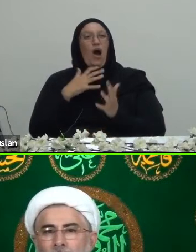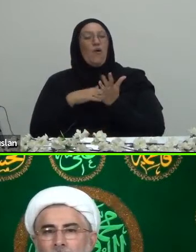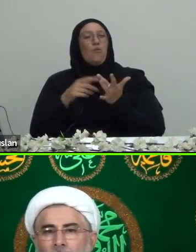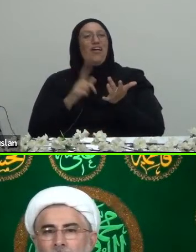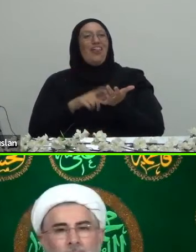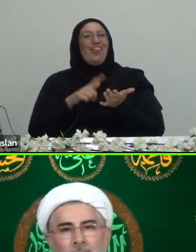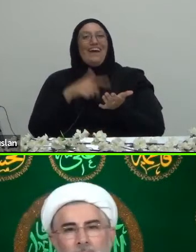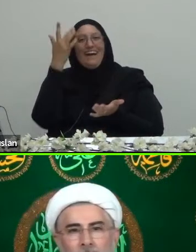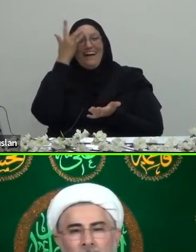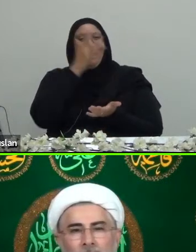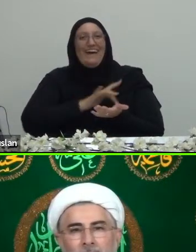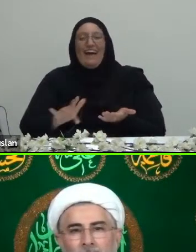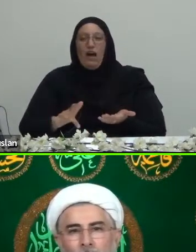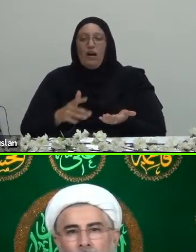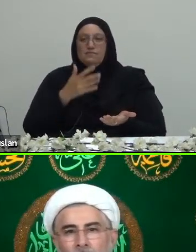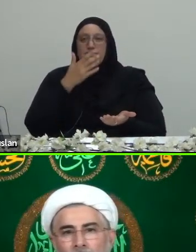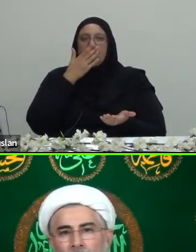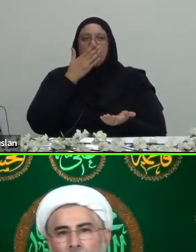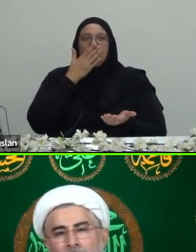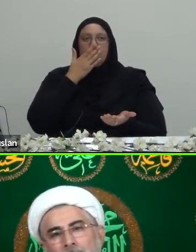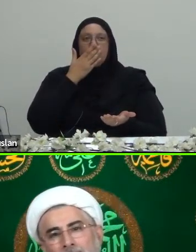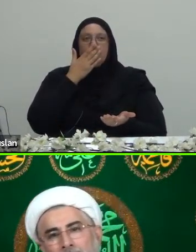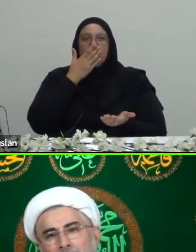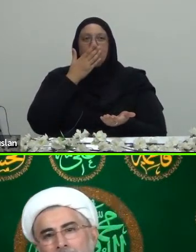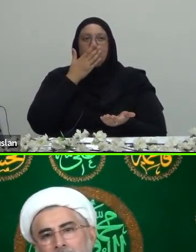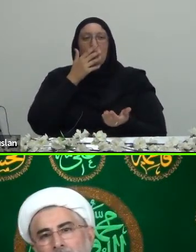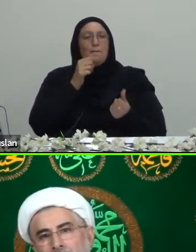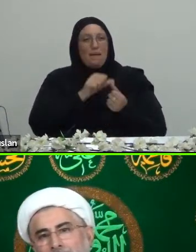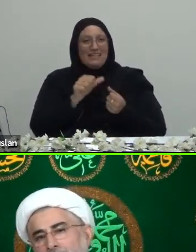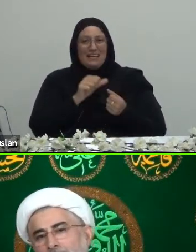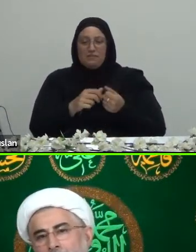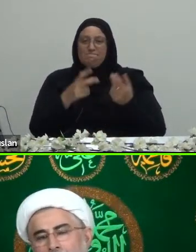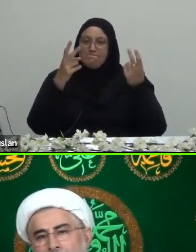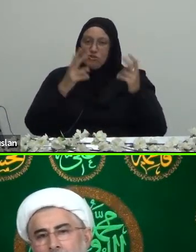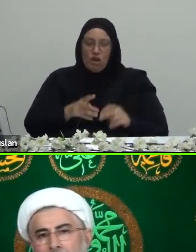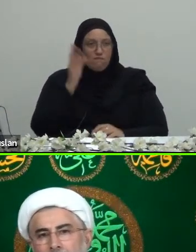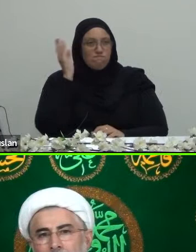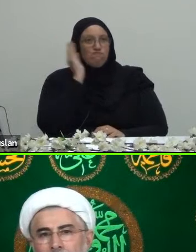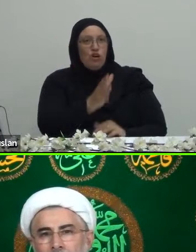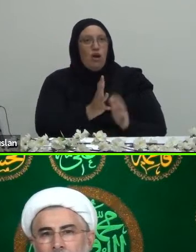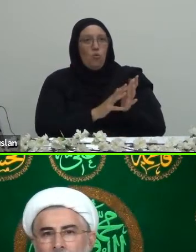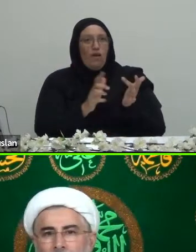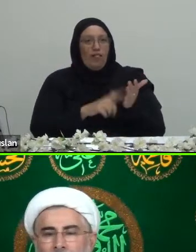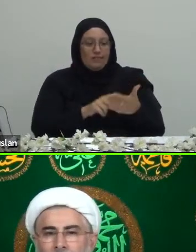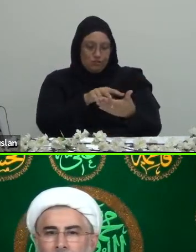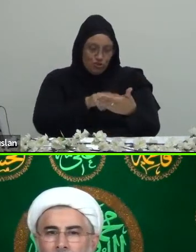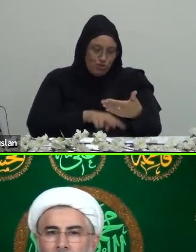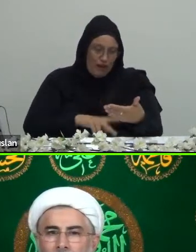of the person, immediately get hold of the will and start acting upon it.